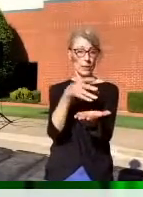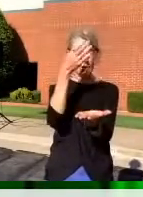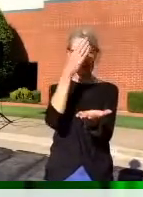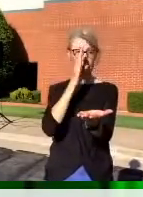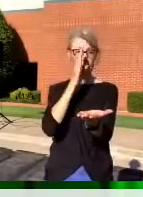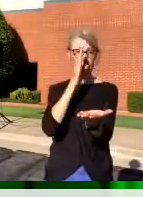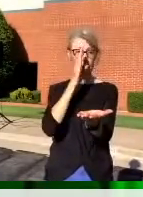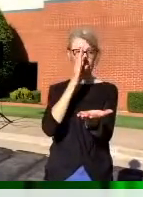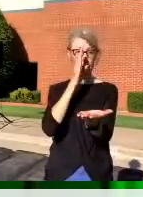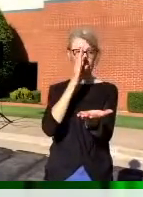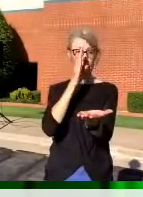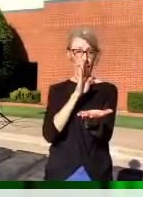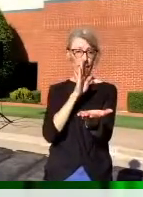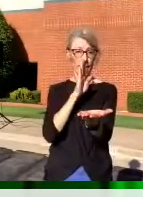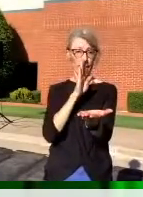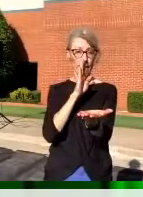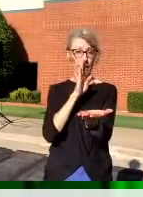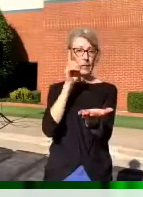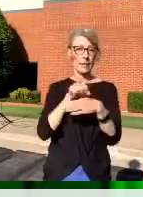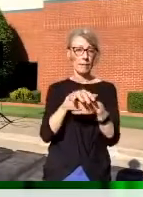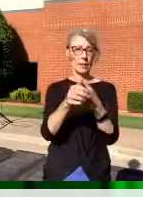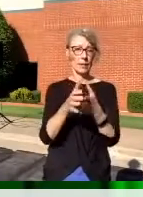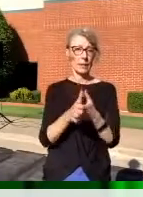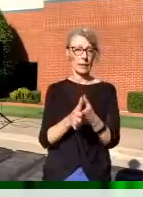influences the leaders, and the leaders influence the people, and the people influence the world.